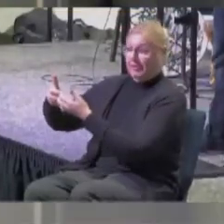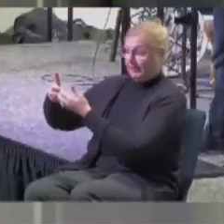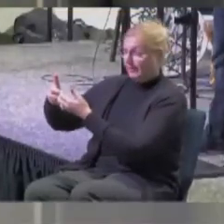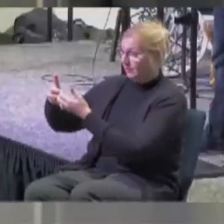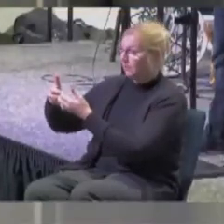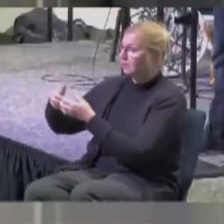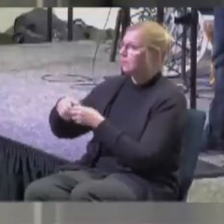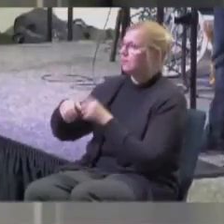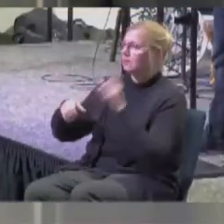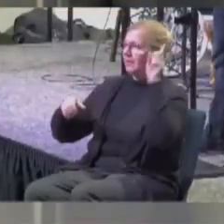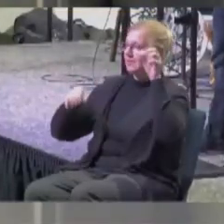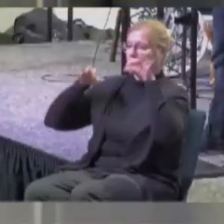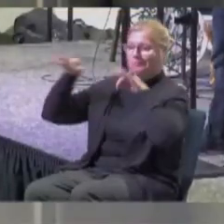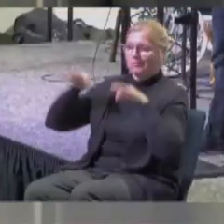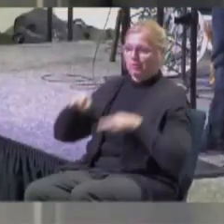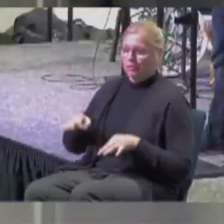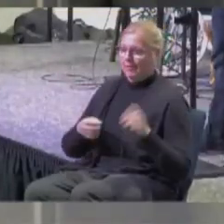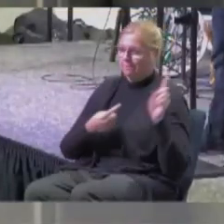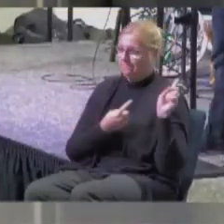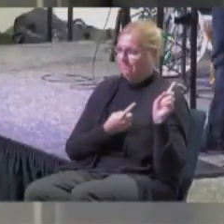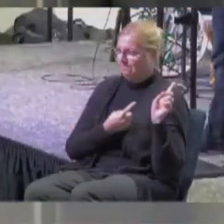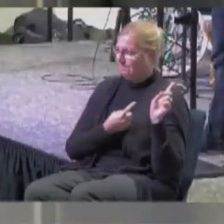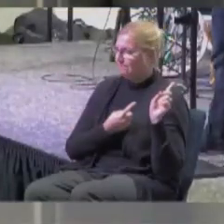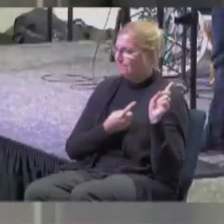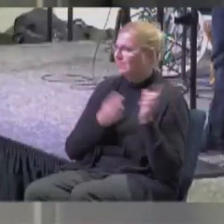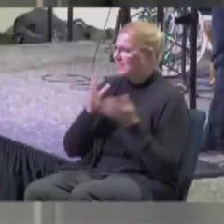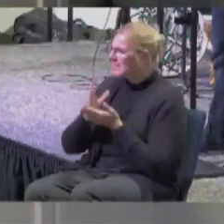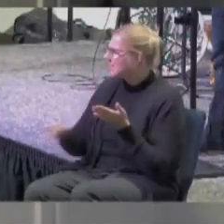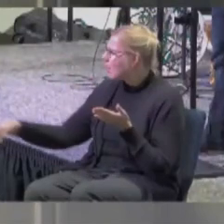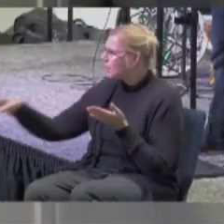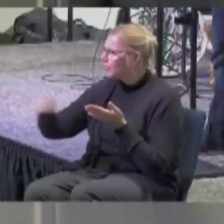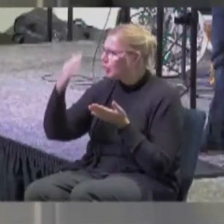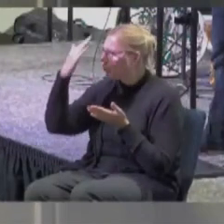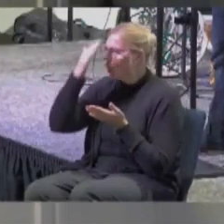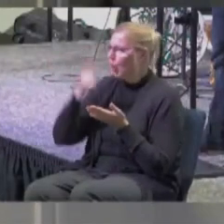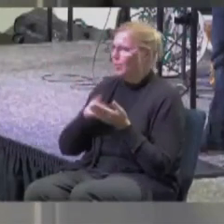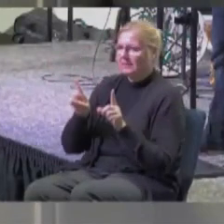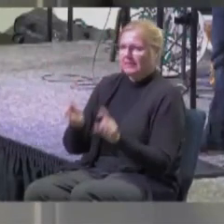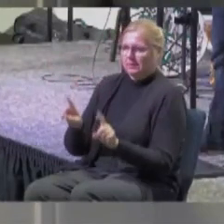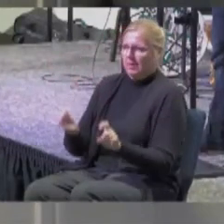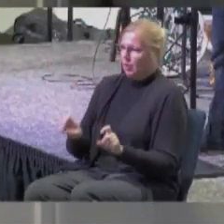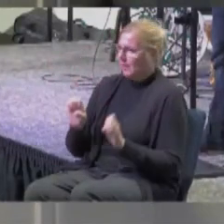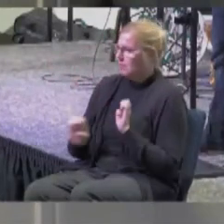is described by Lambda. Some of you know this experiment that was done.